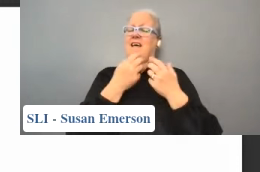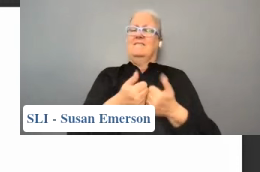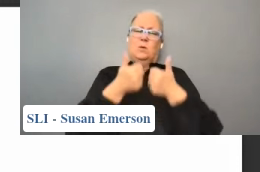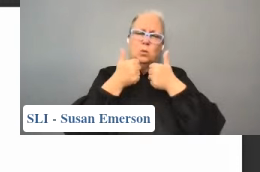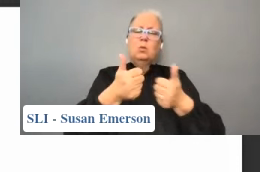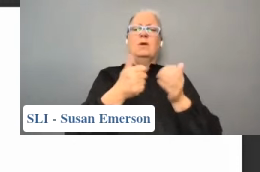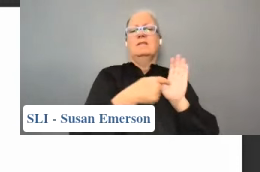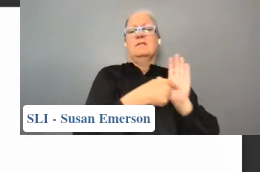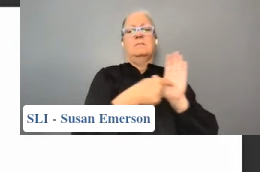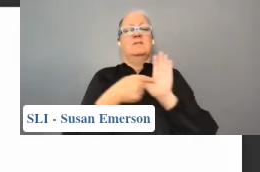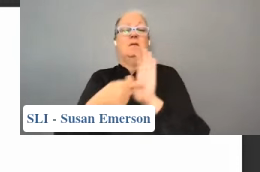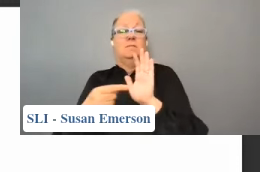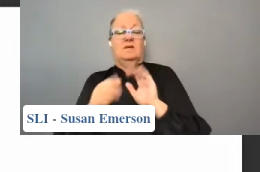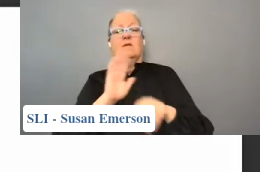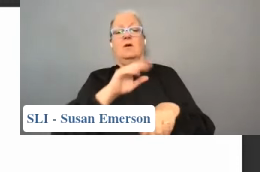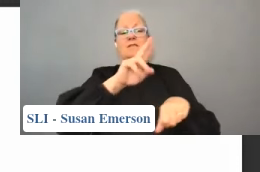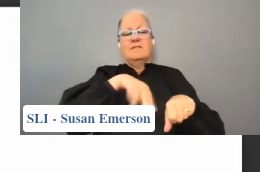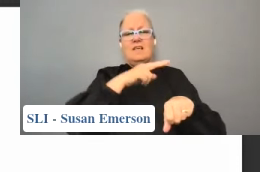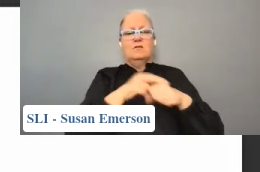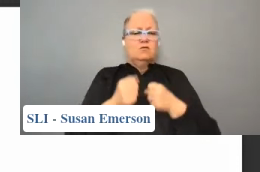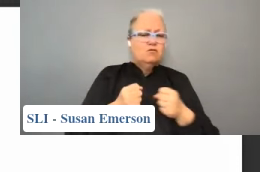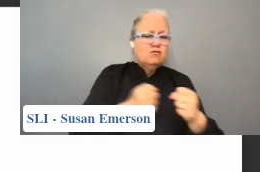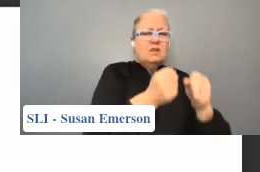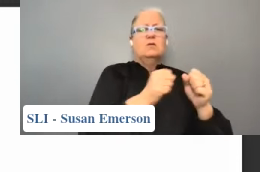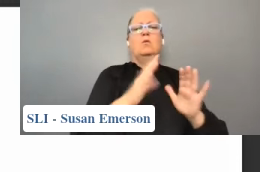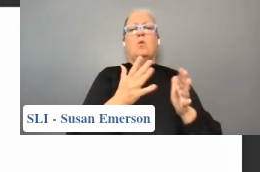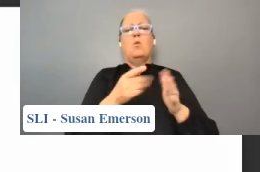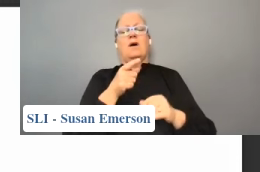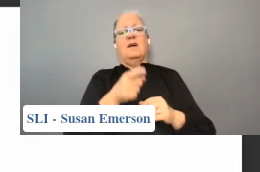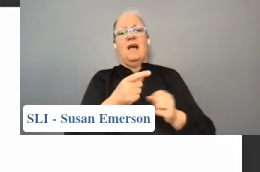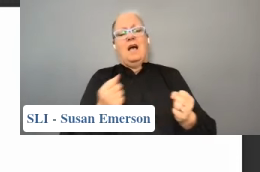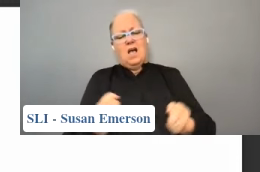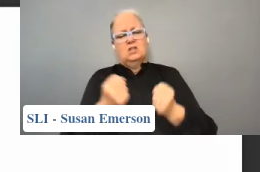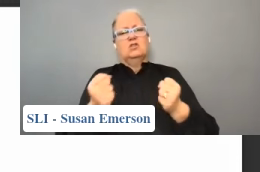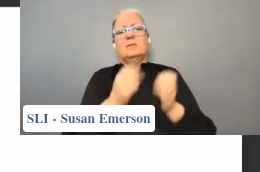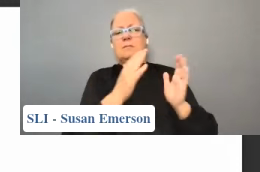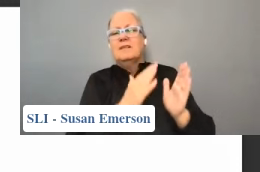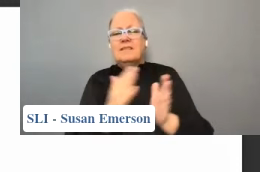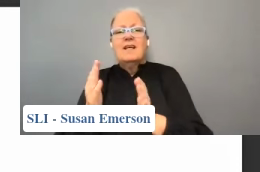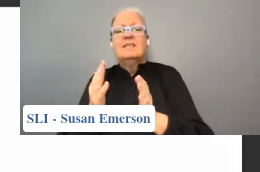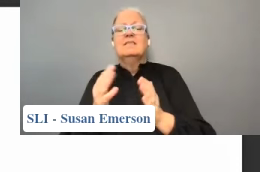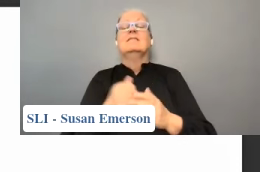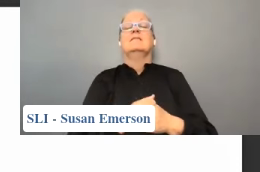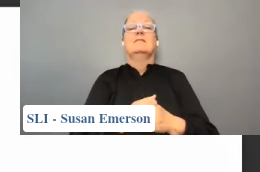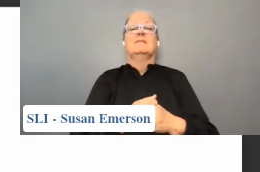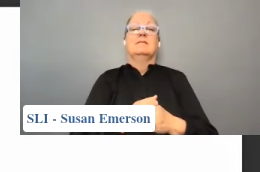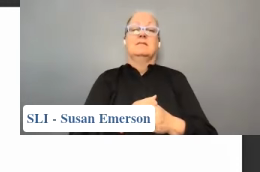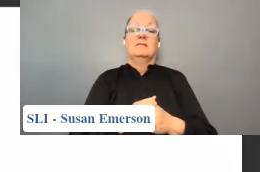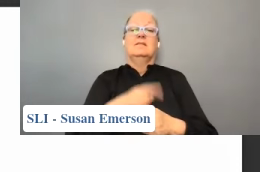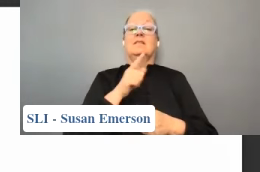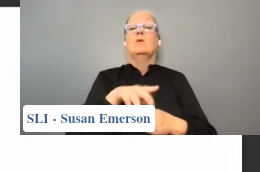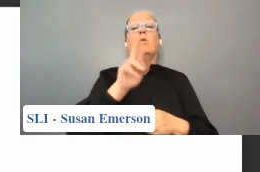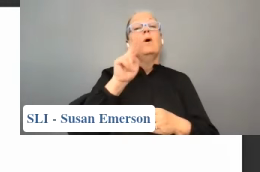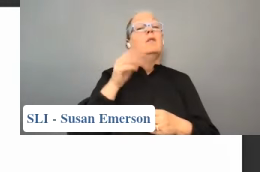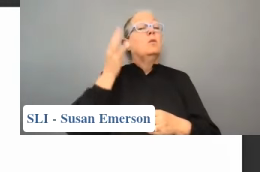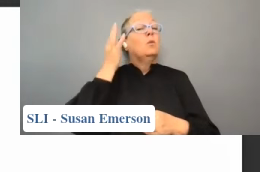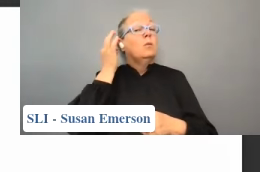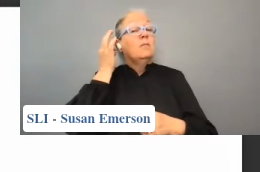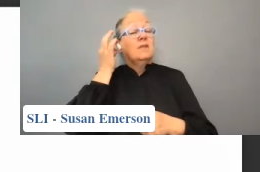such national strategies and action plans. And on the point about accompaniment models, UN Women colleagues